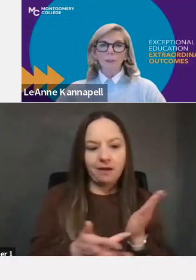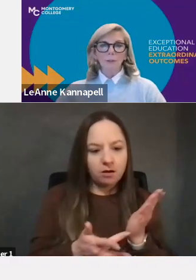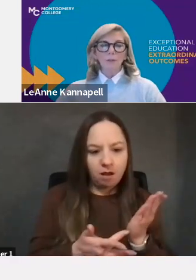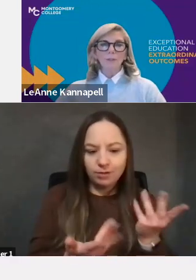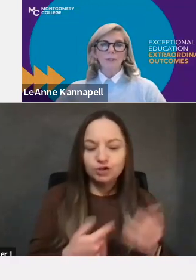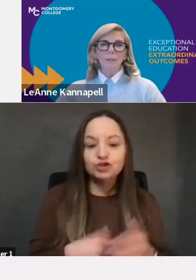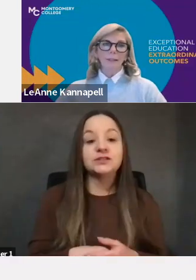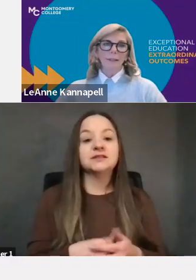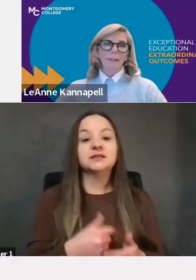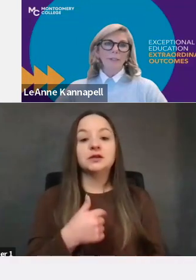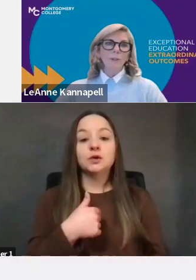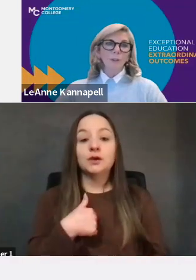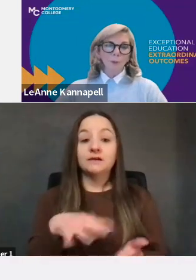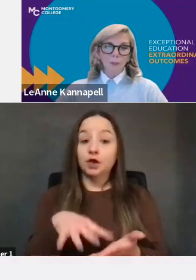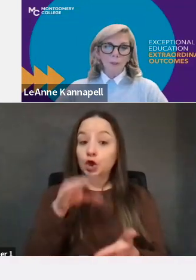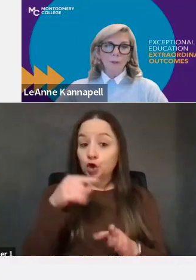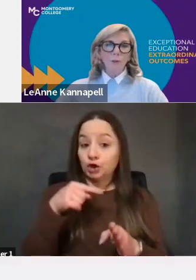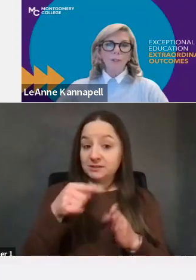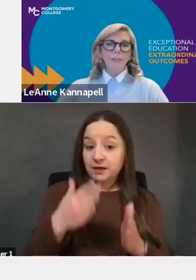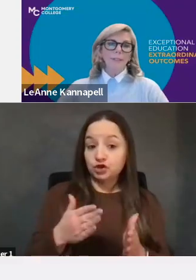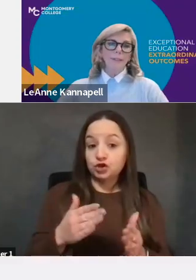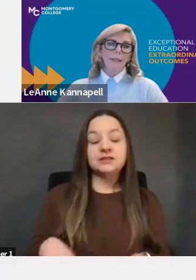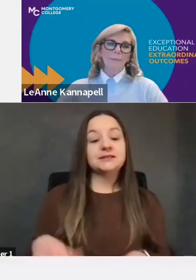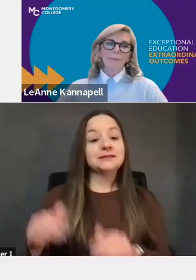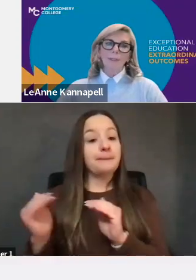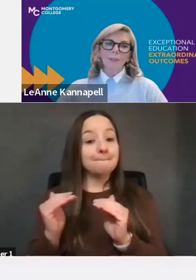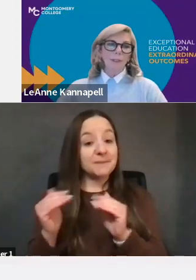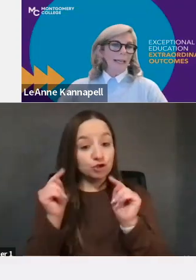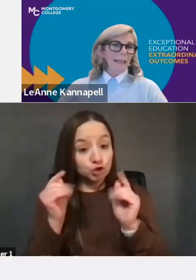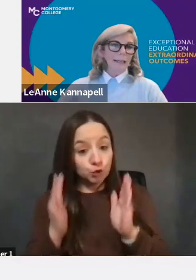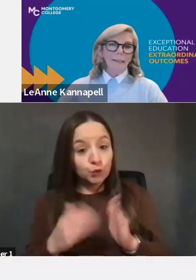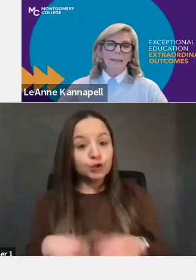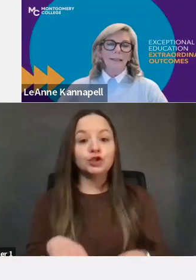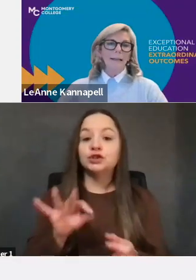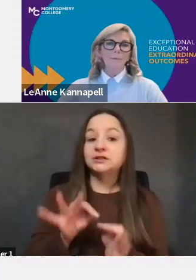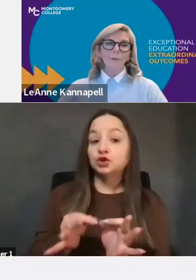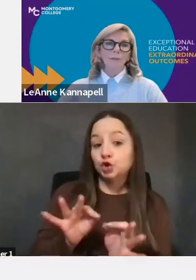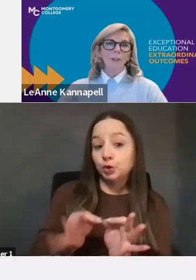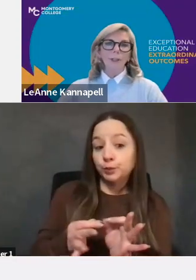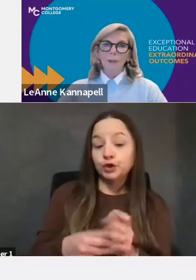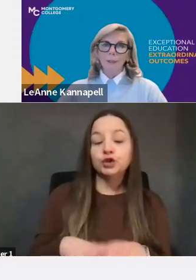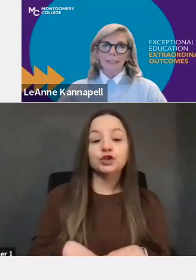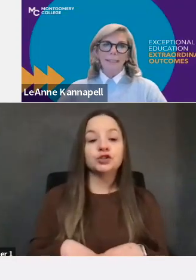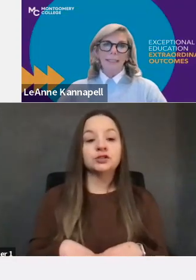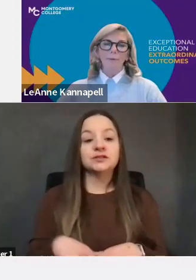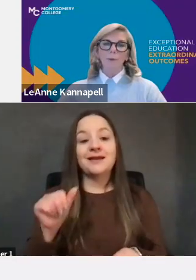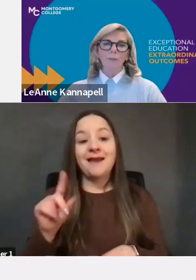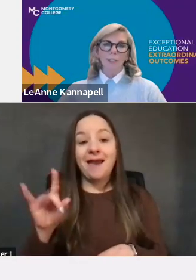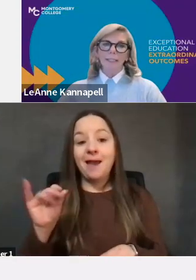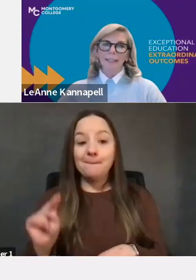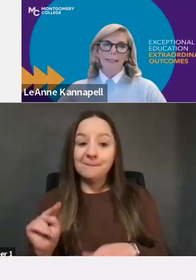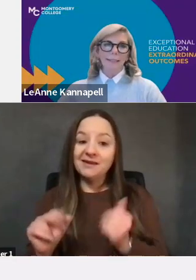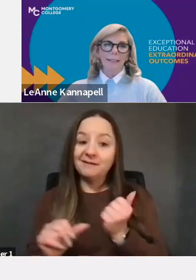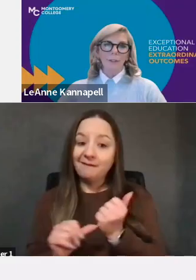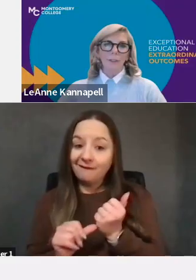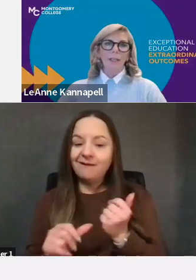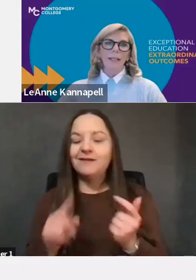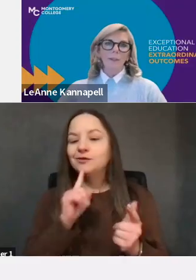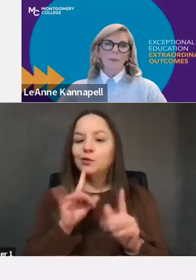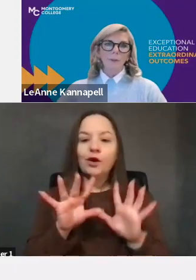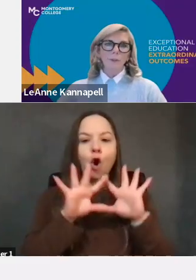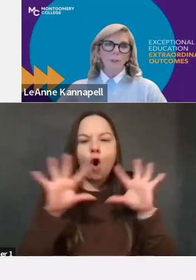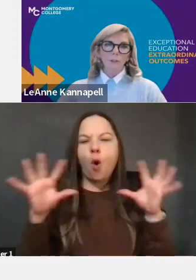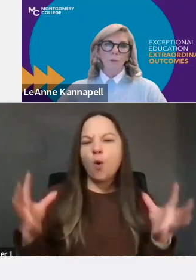specialists, peer tutors, interpreters, of course, administrative aides. We're very holistic, and we work very tightly